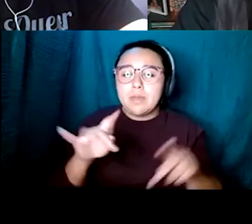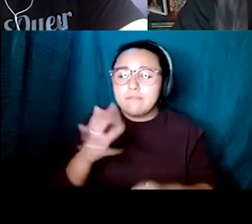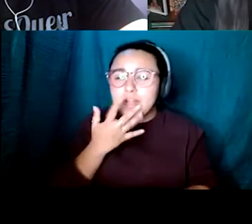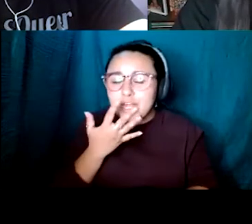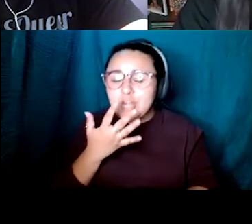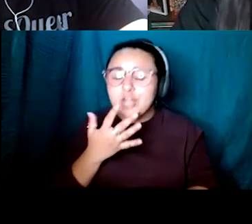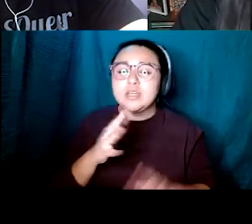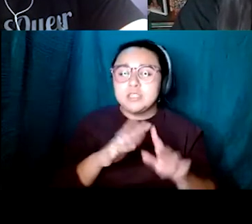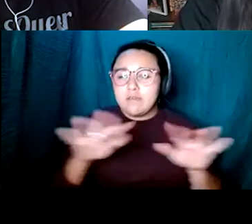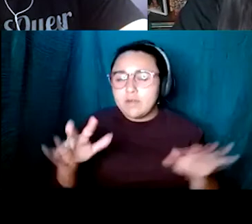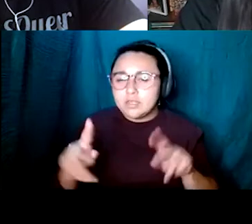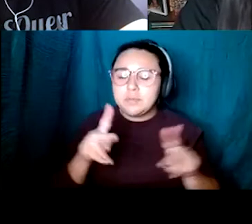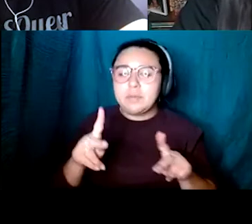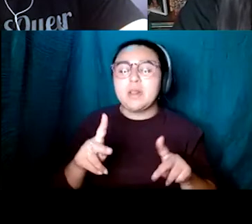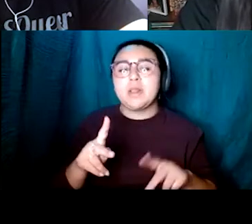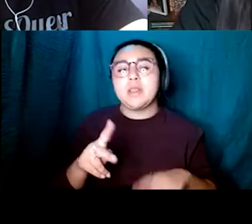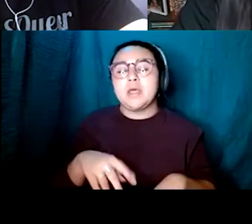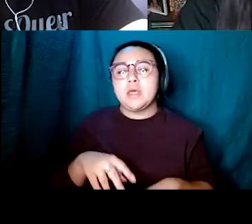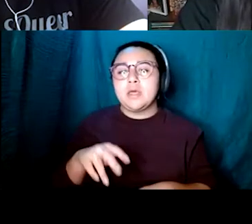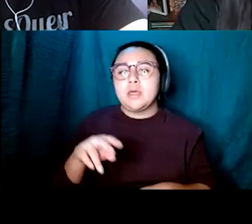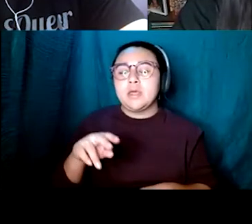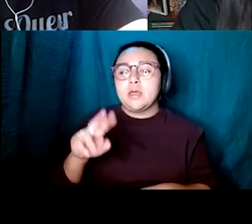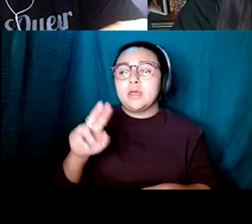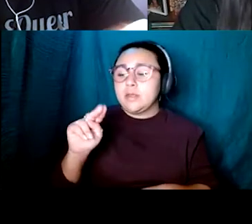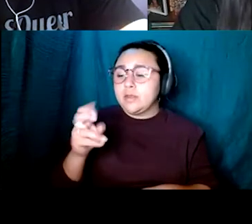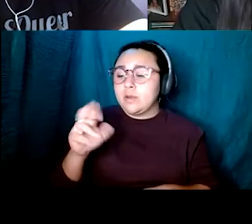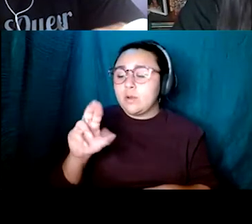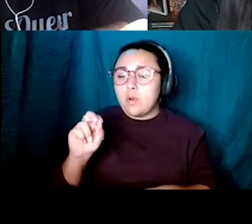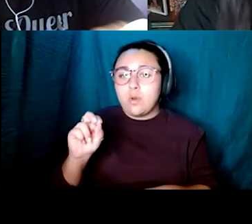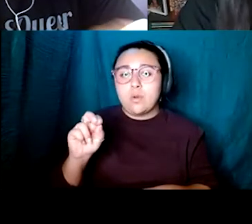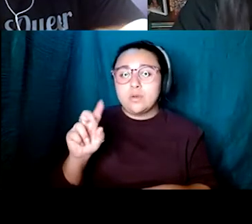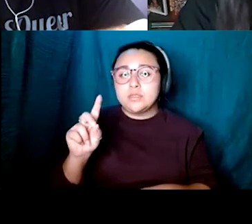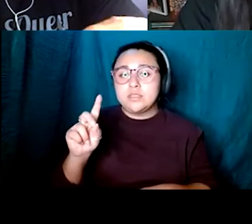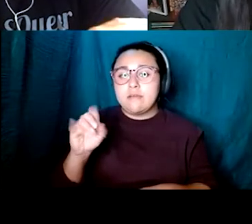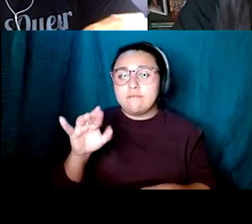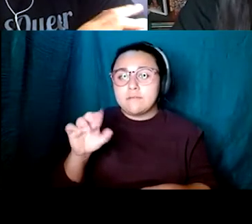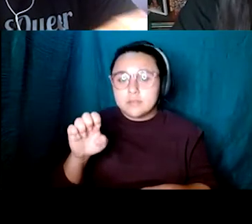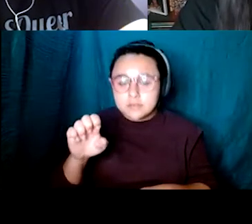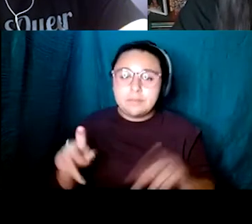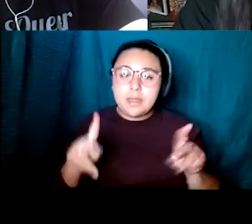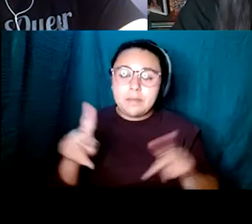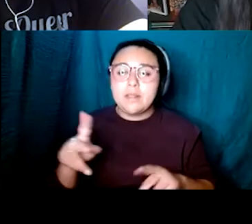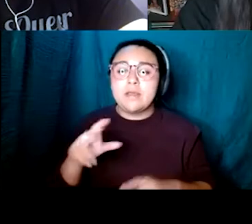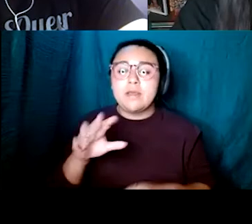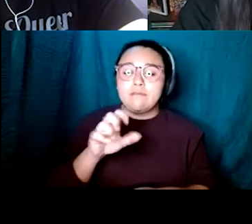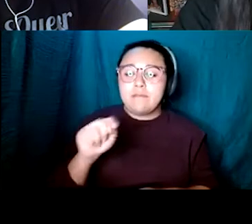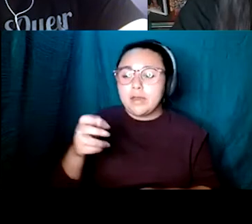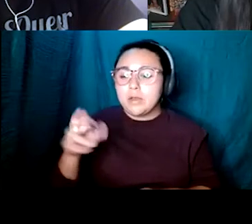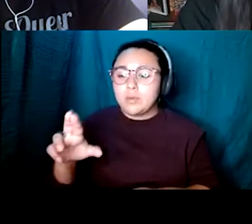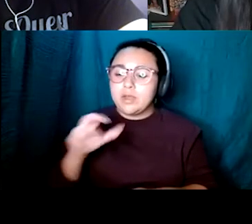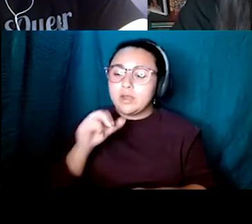and neurodiverse people and disabled people, because being fat and queer just isn't being cis, you know,